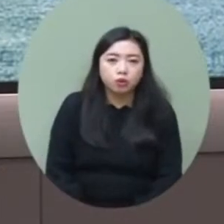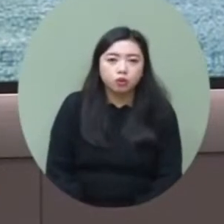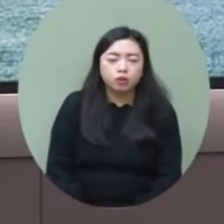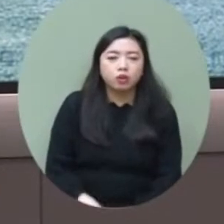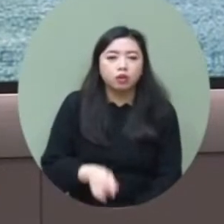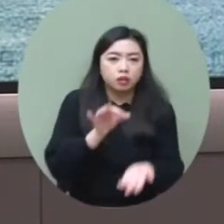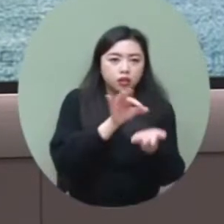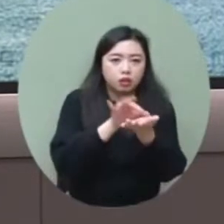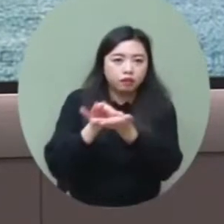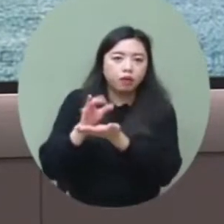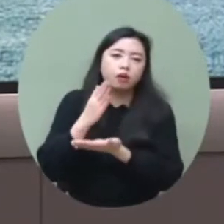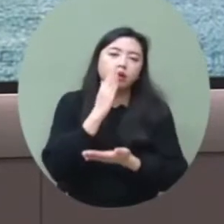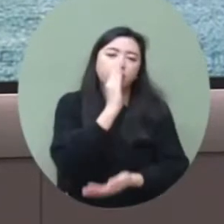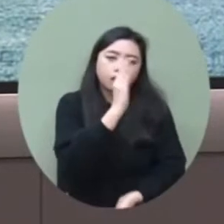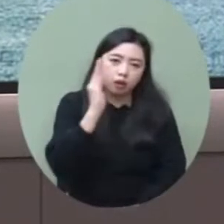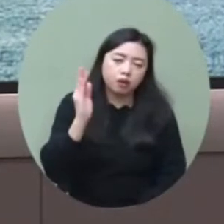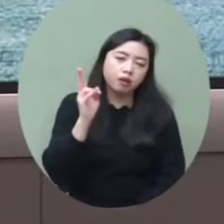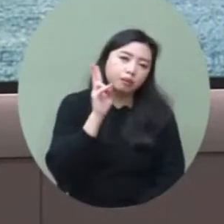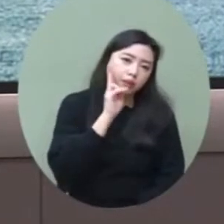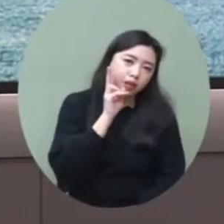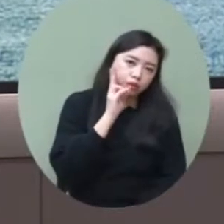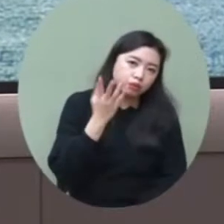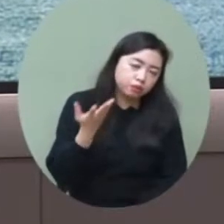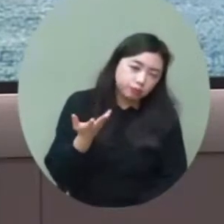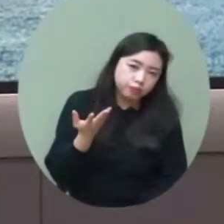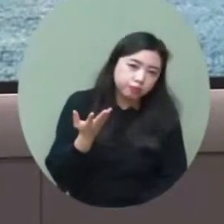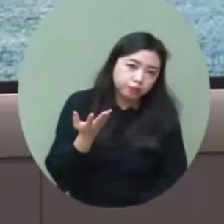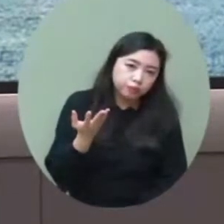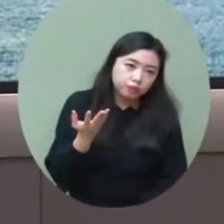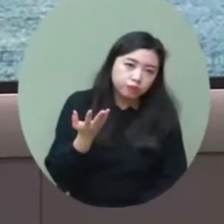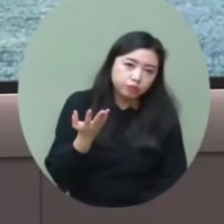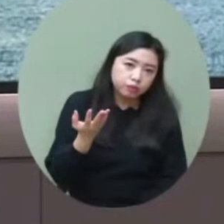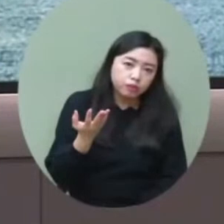move patients back indoors.